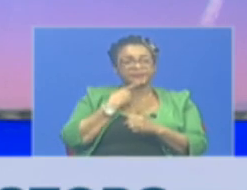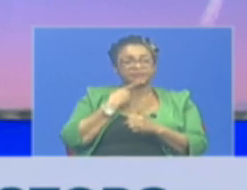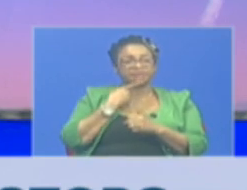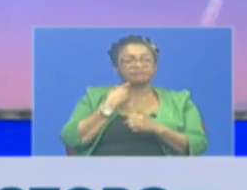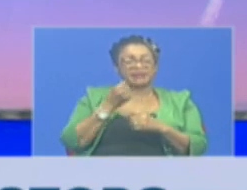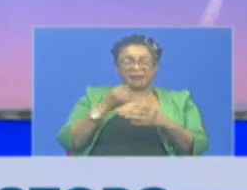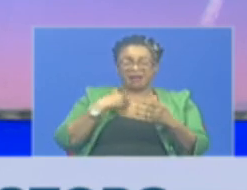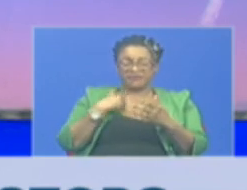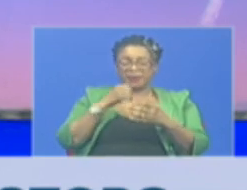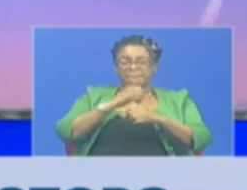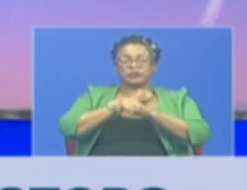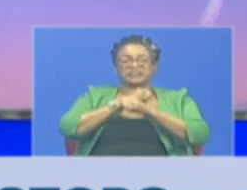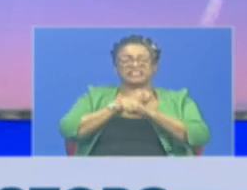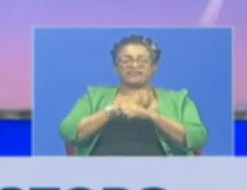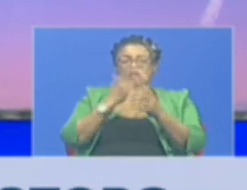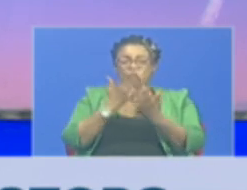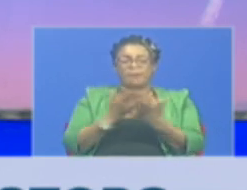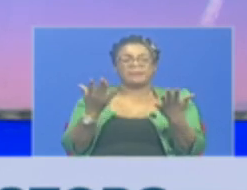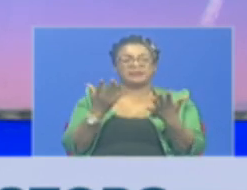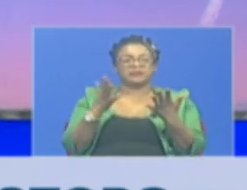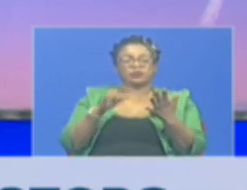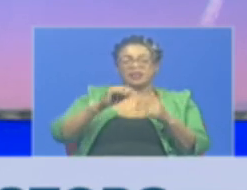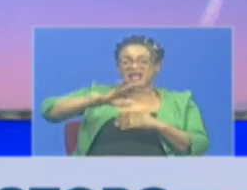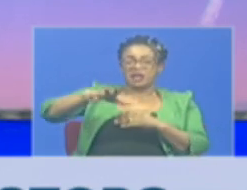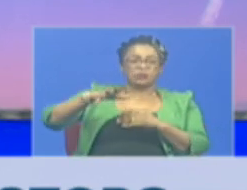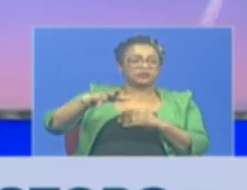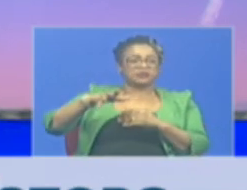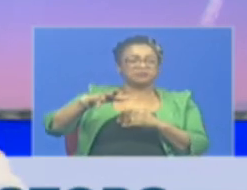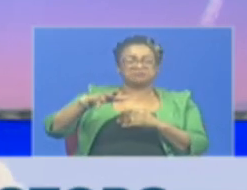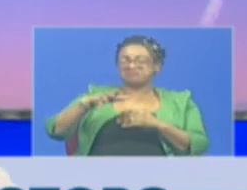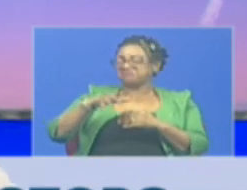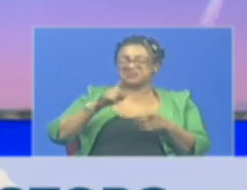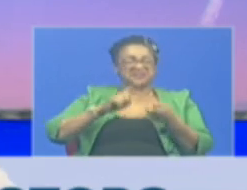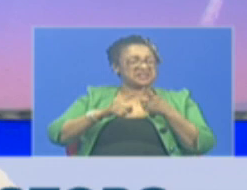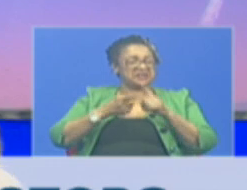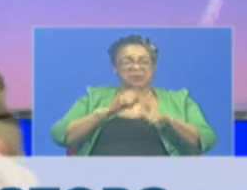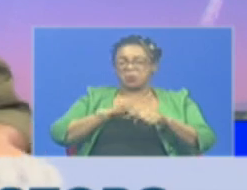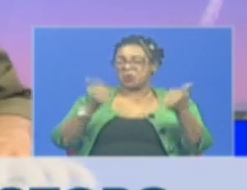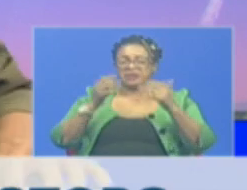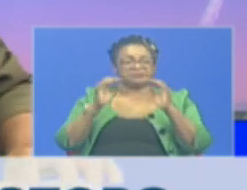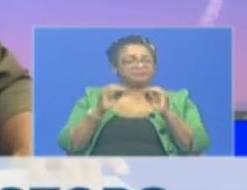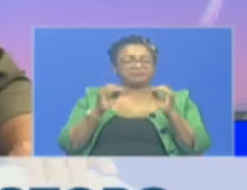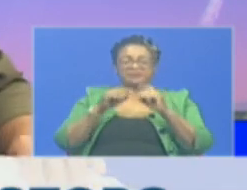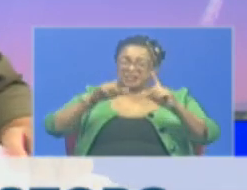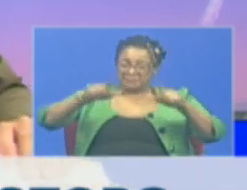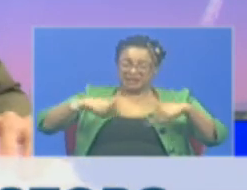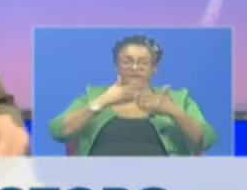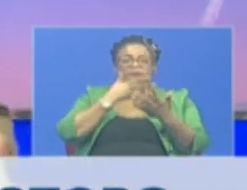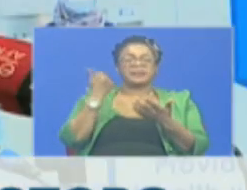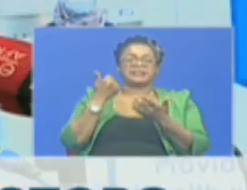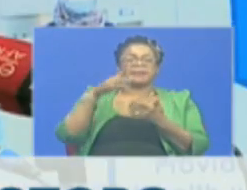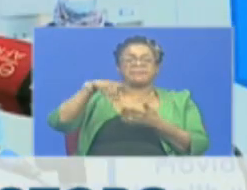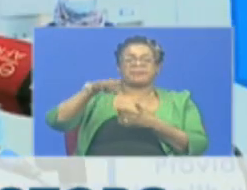protective equipment supplied to the counties is substandard and are demanding for better protective measures.